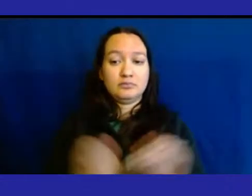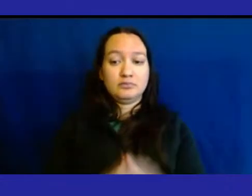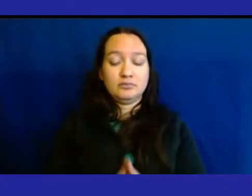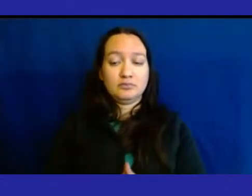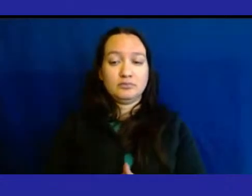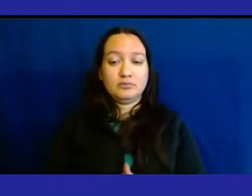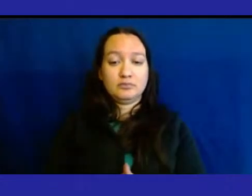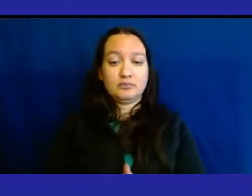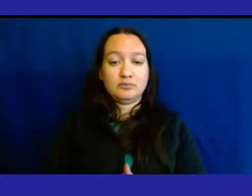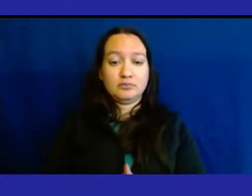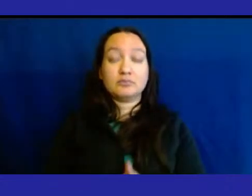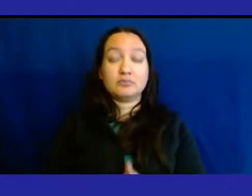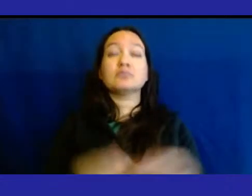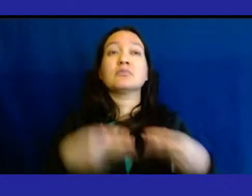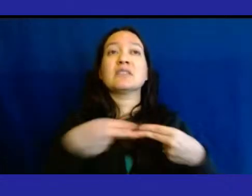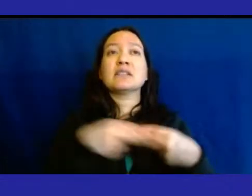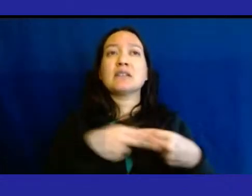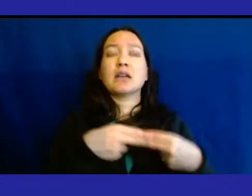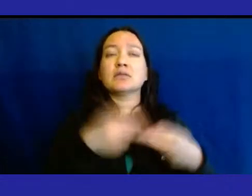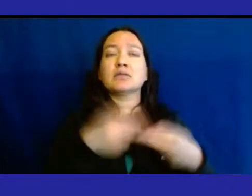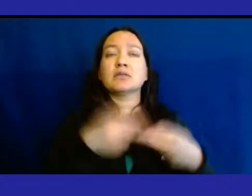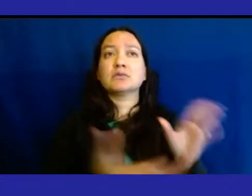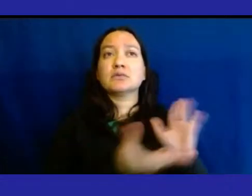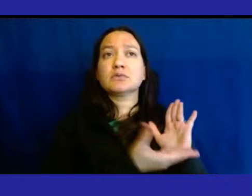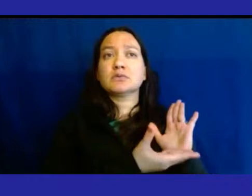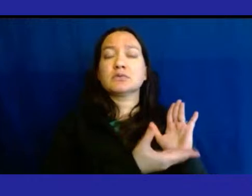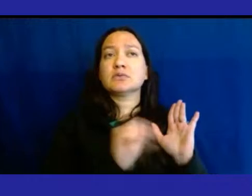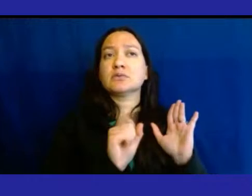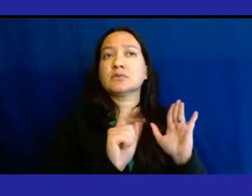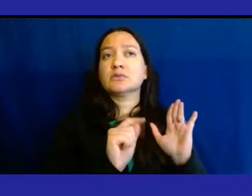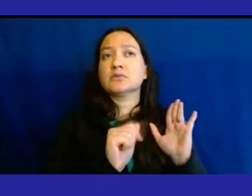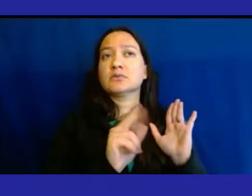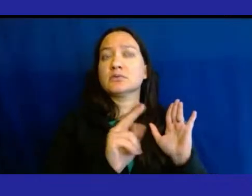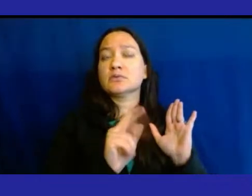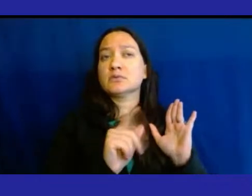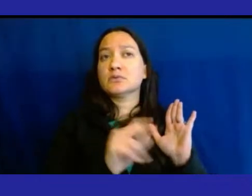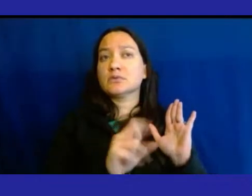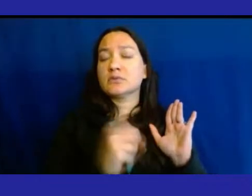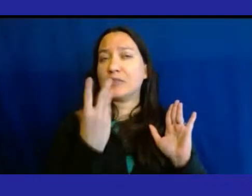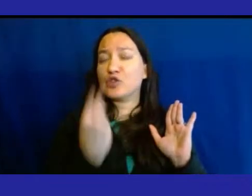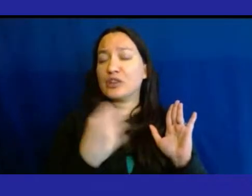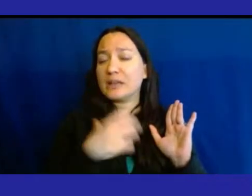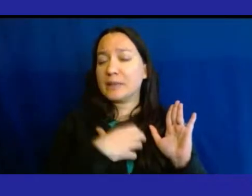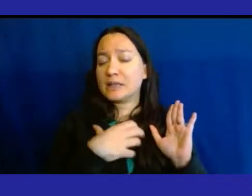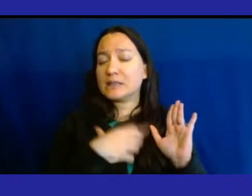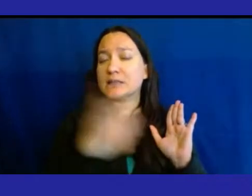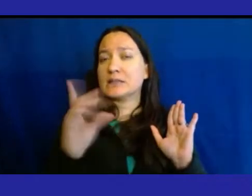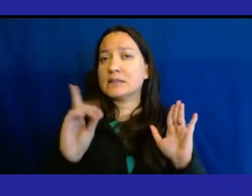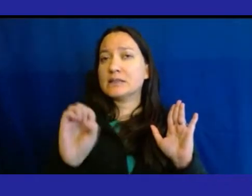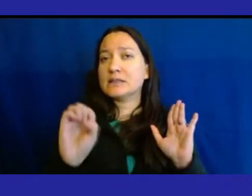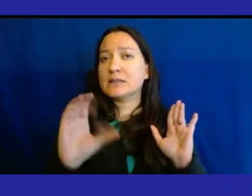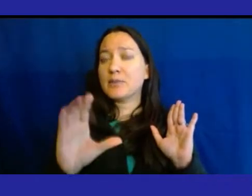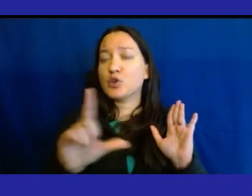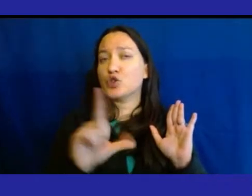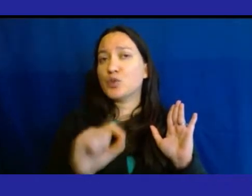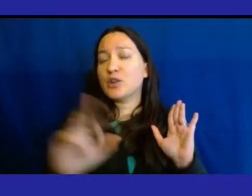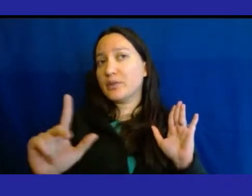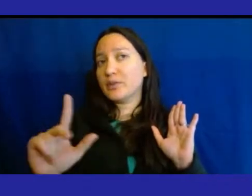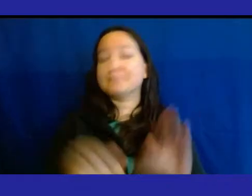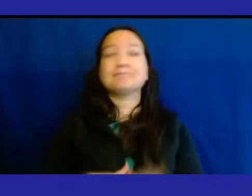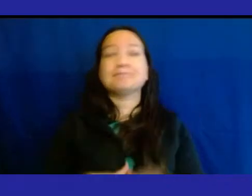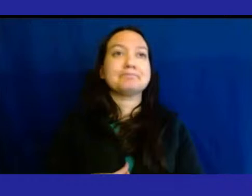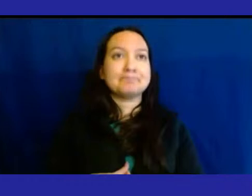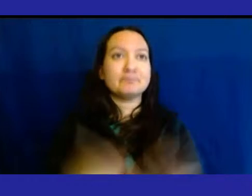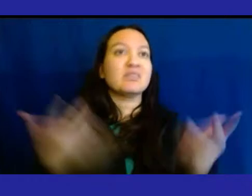So this slide deals with the status of the external complaints as of December 2023. We have